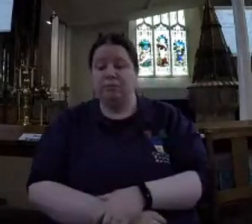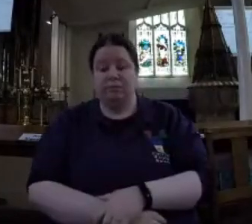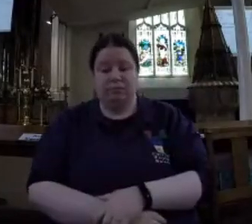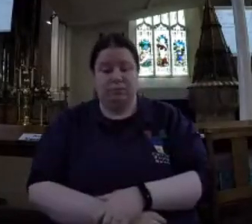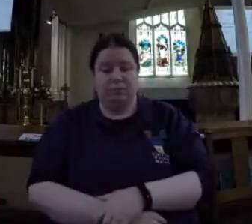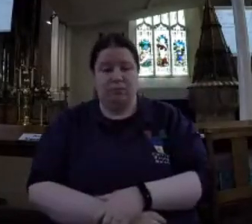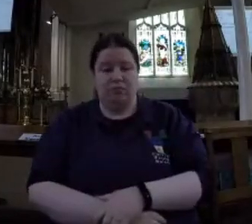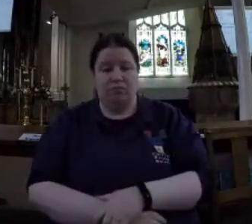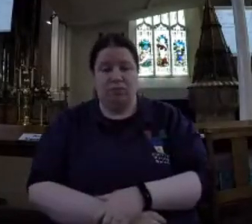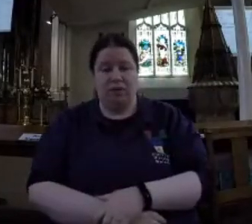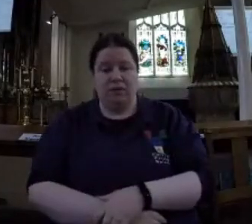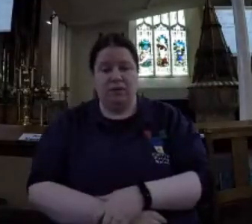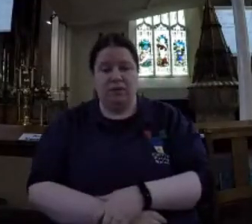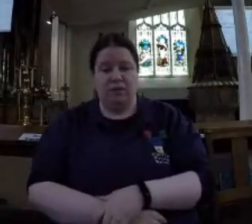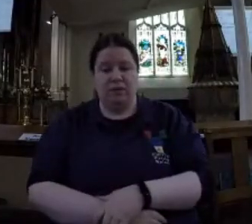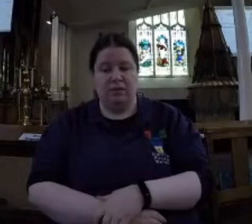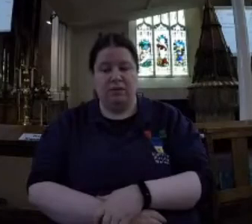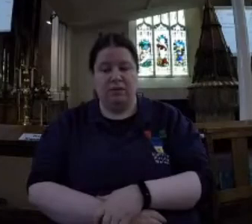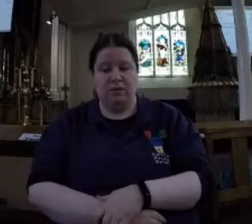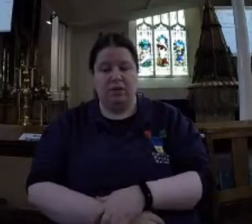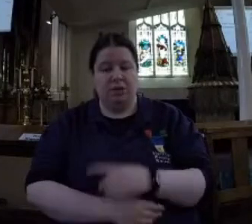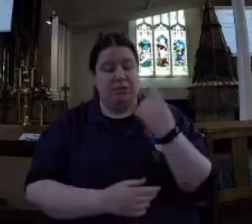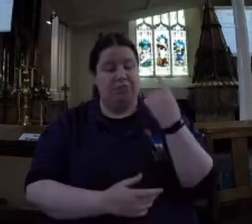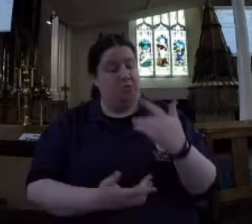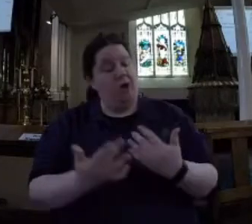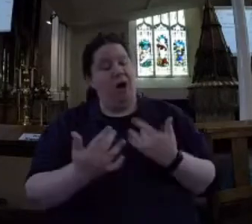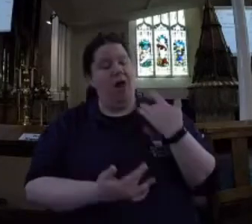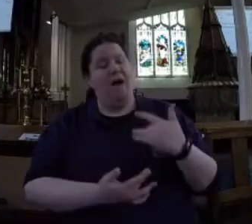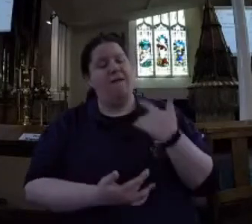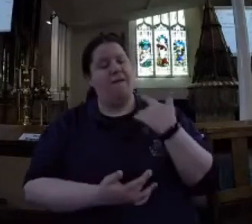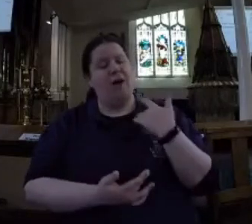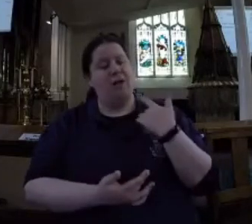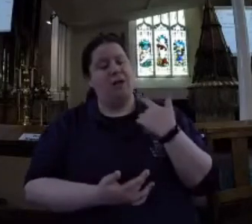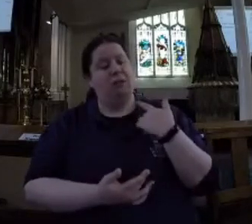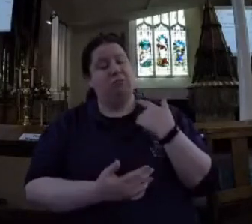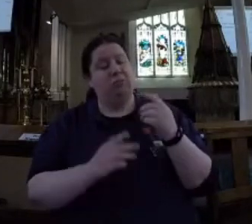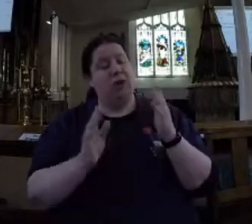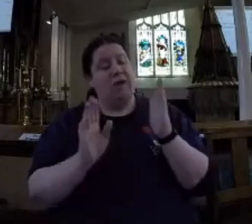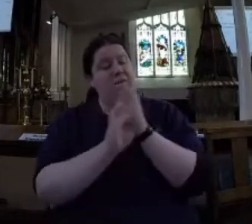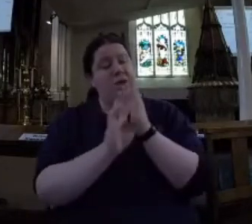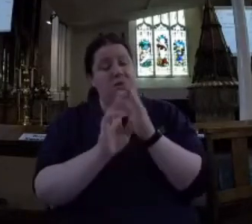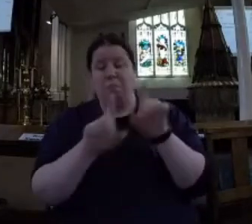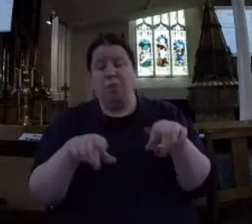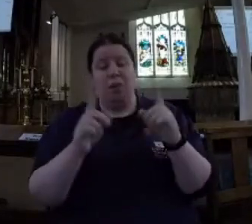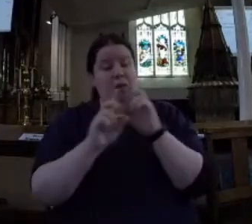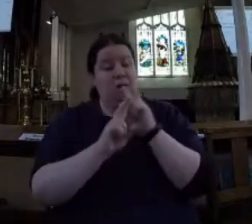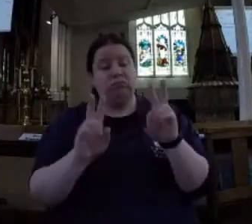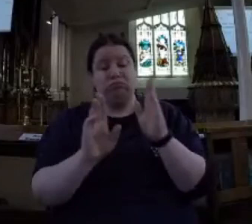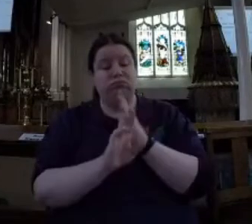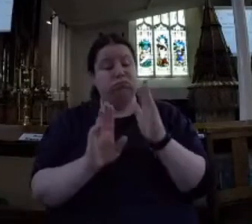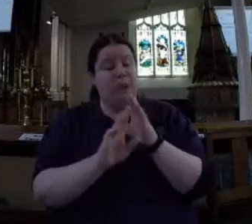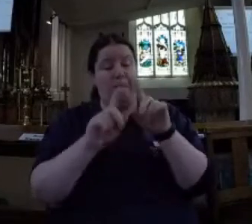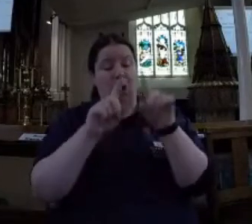life, it's like each square has got an invisible box, which is a door that leads us to the next